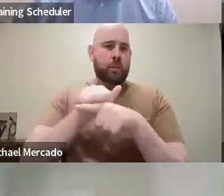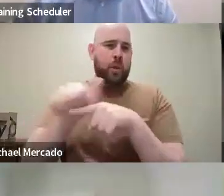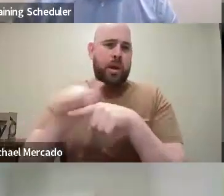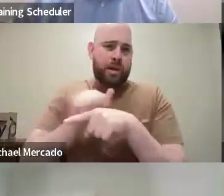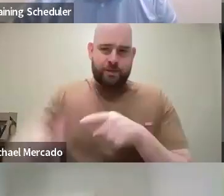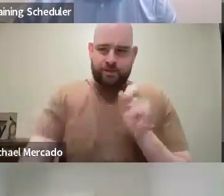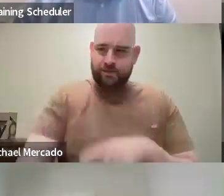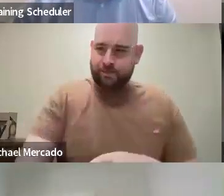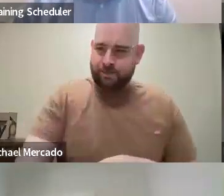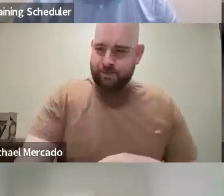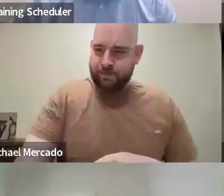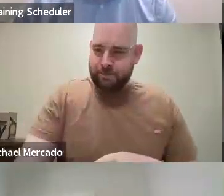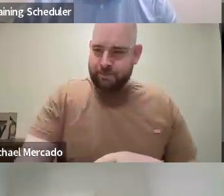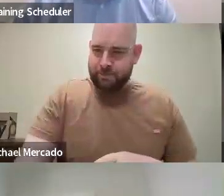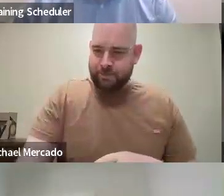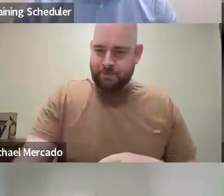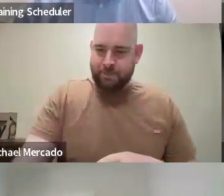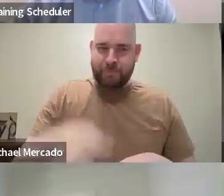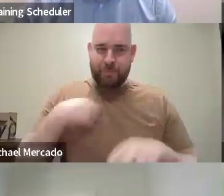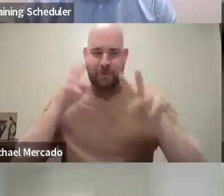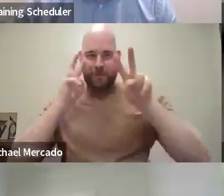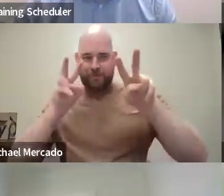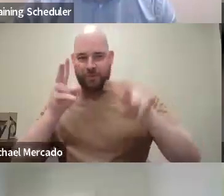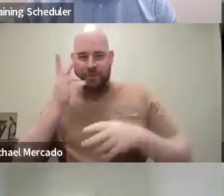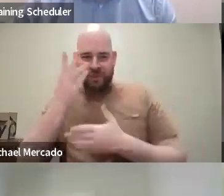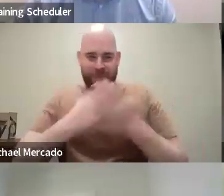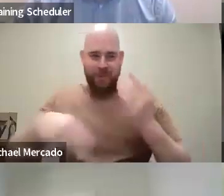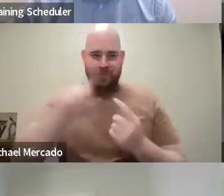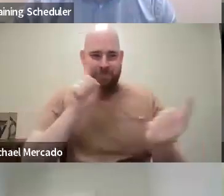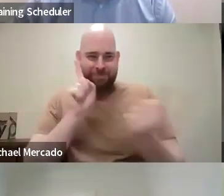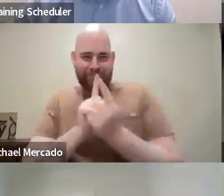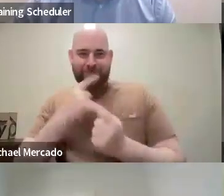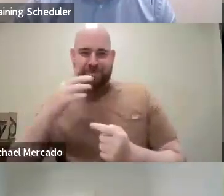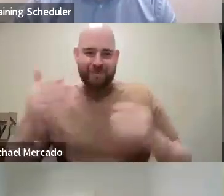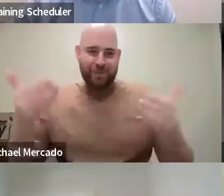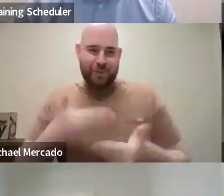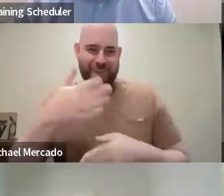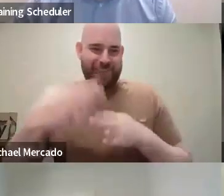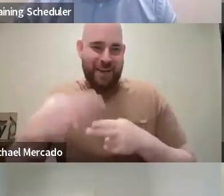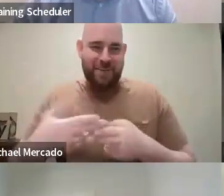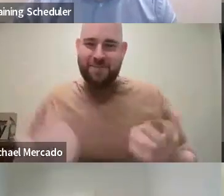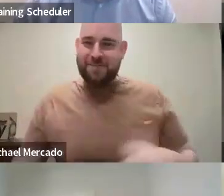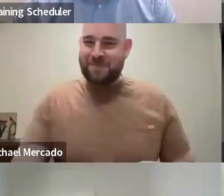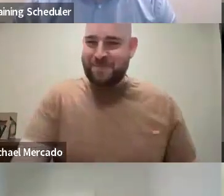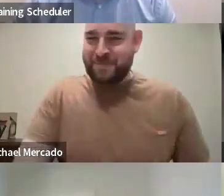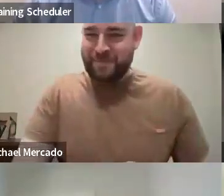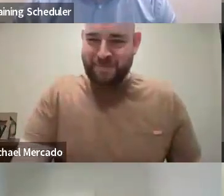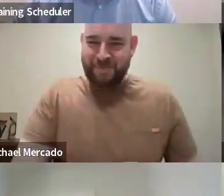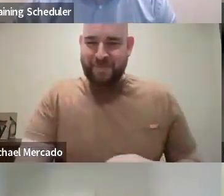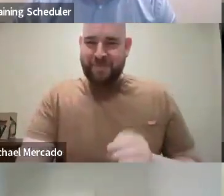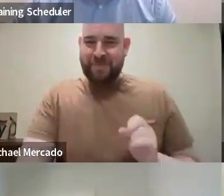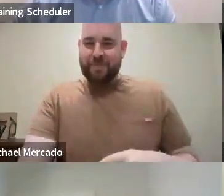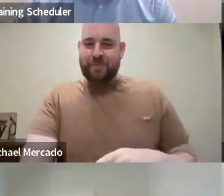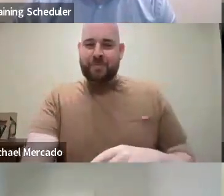And then I'll send a link as well for you to be able to practice. I look forward to seeing some of you be able